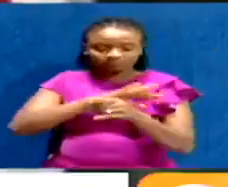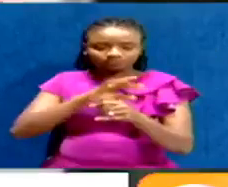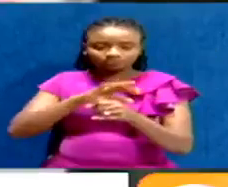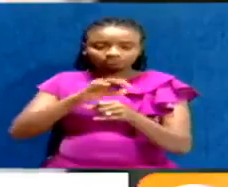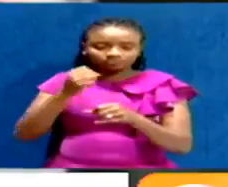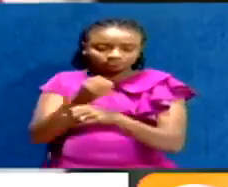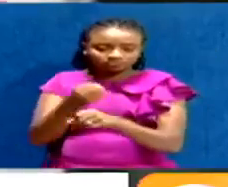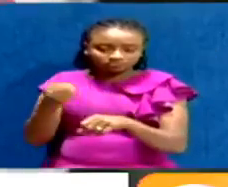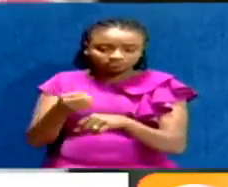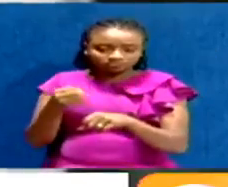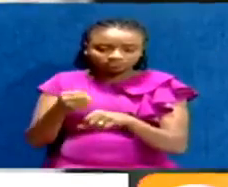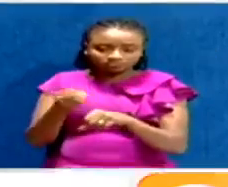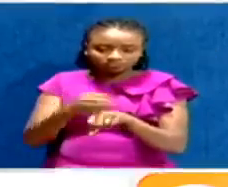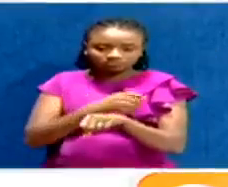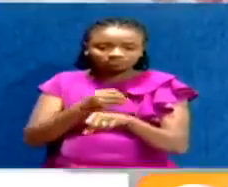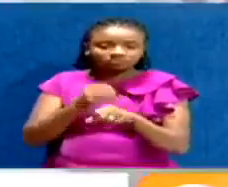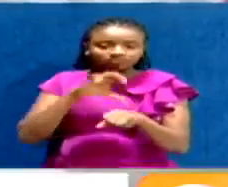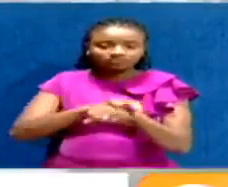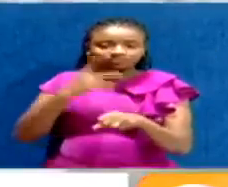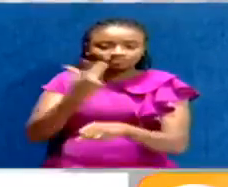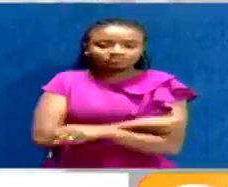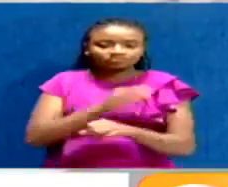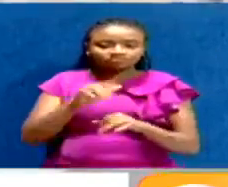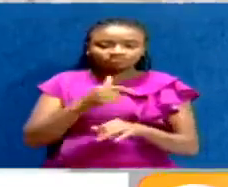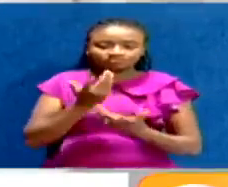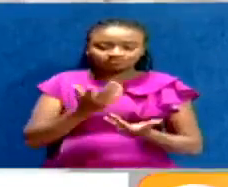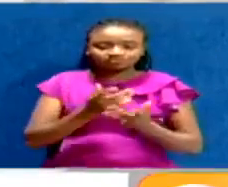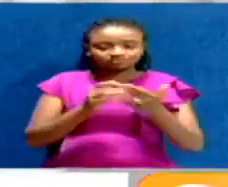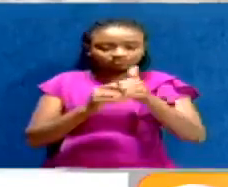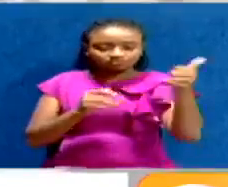produces 1% of its own. Dorcas Wangera, Citizen TV, Nairobi.